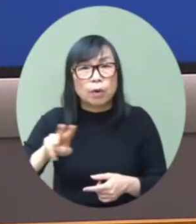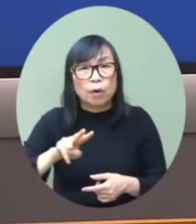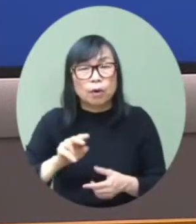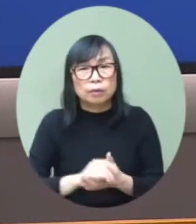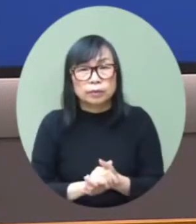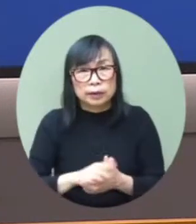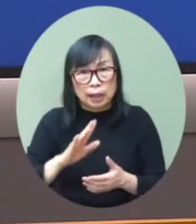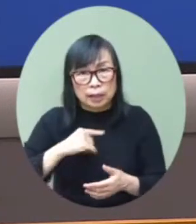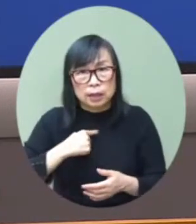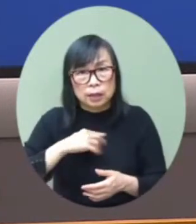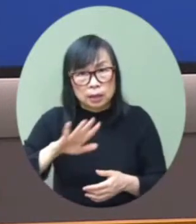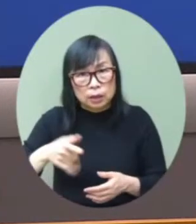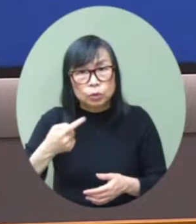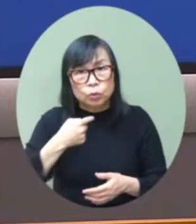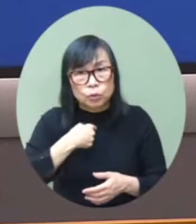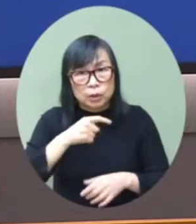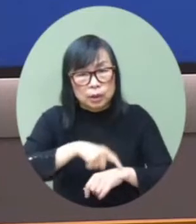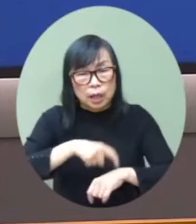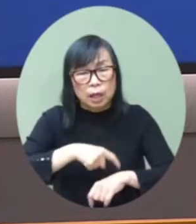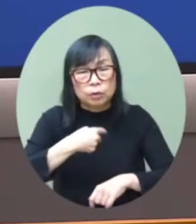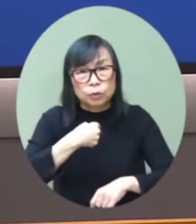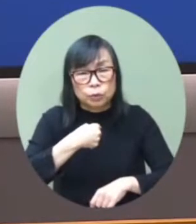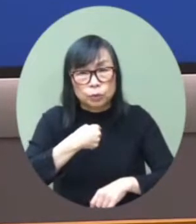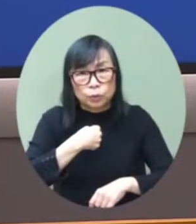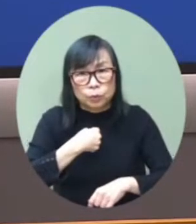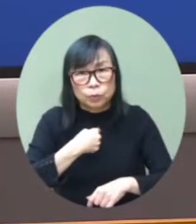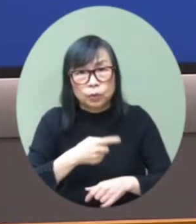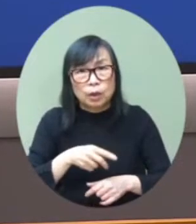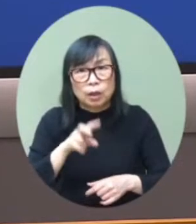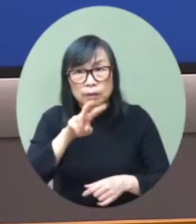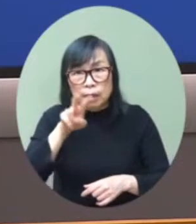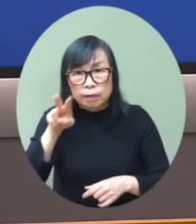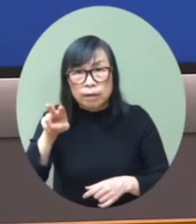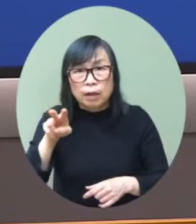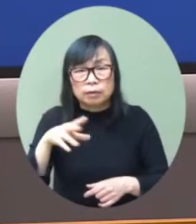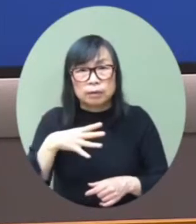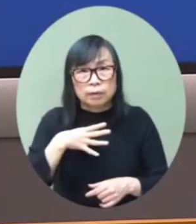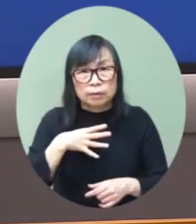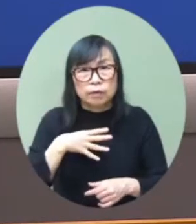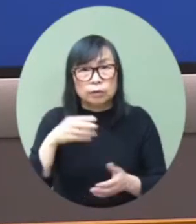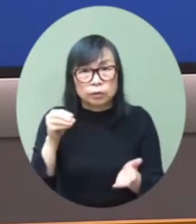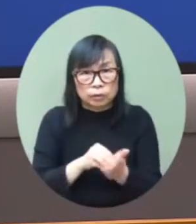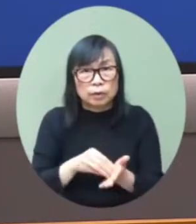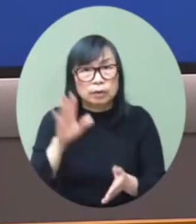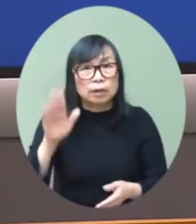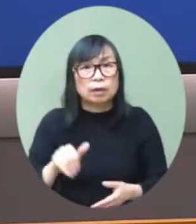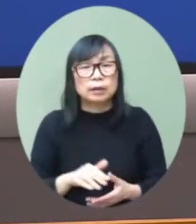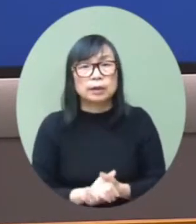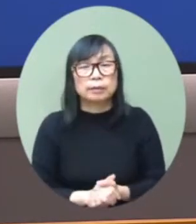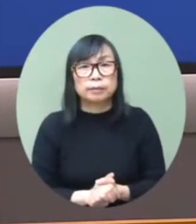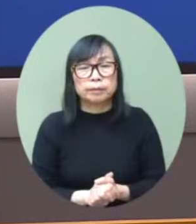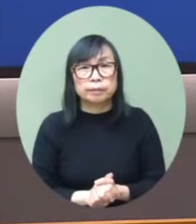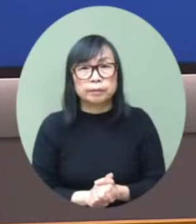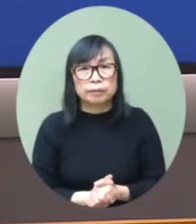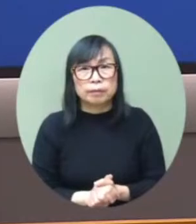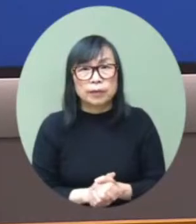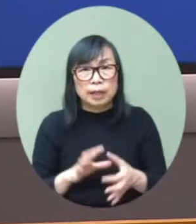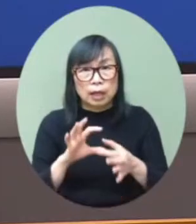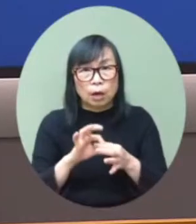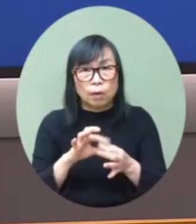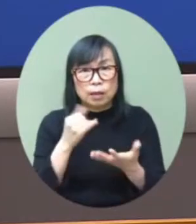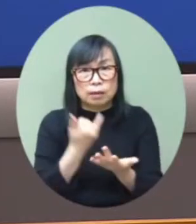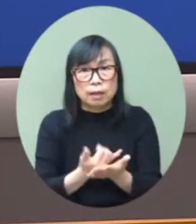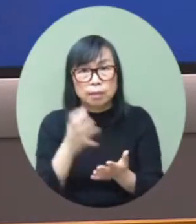situation and then decide on when to do this. As far as the mortality rates, yes, we are all